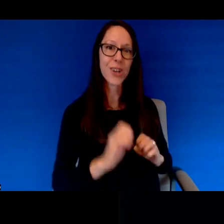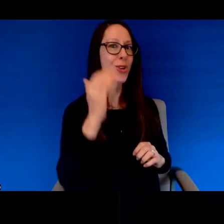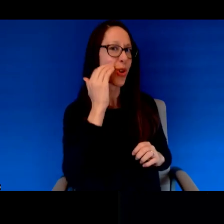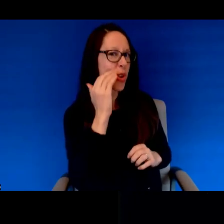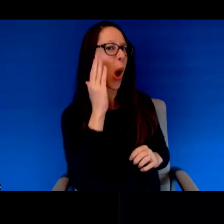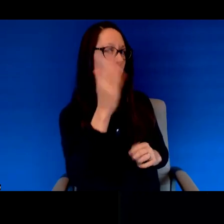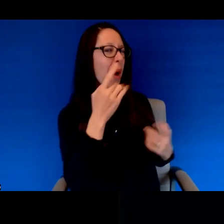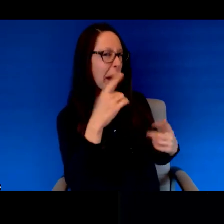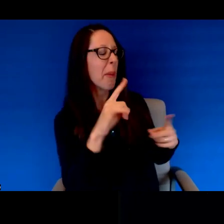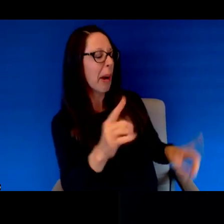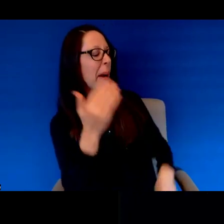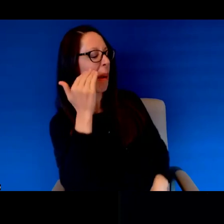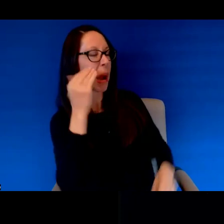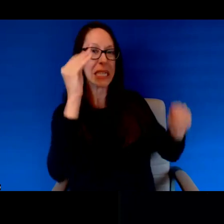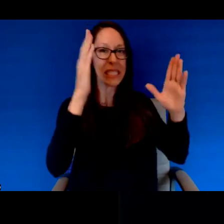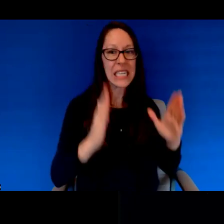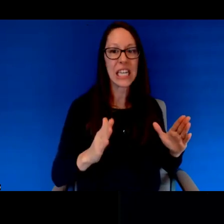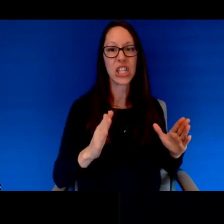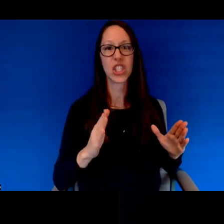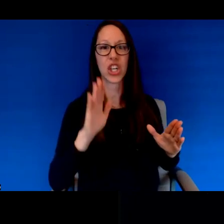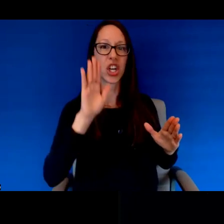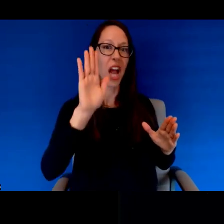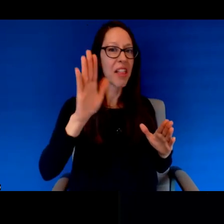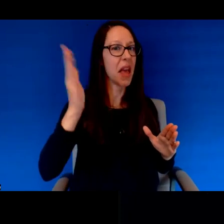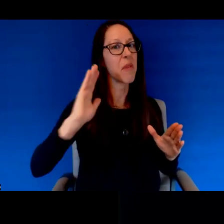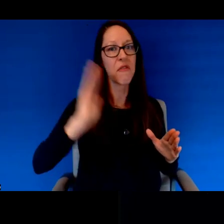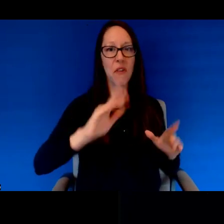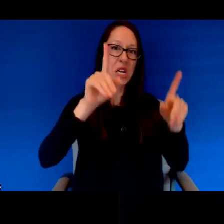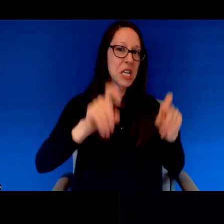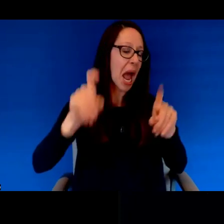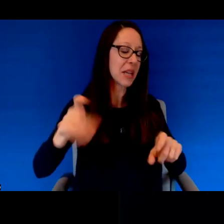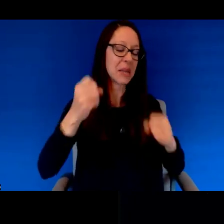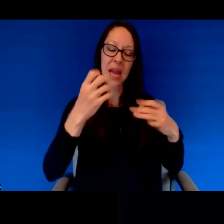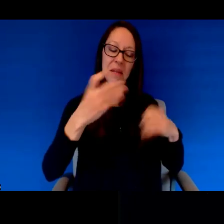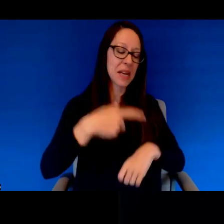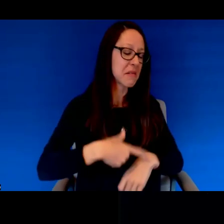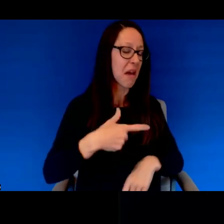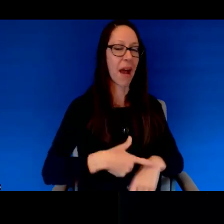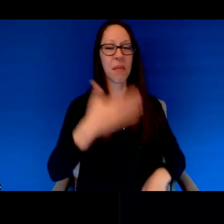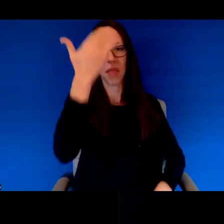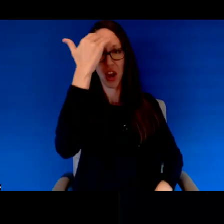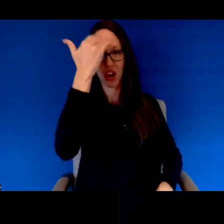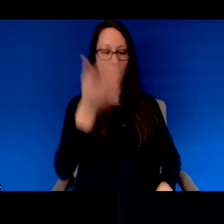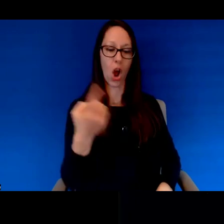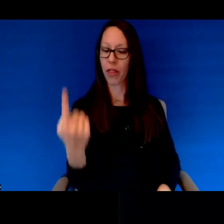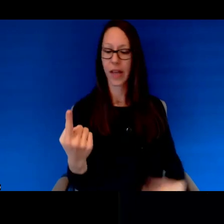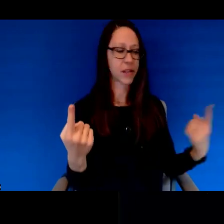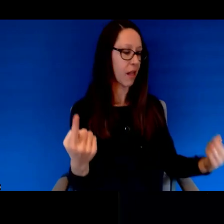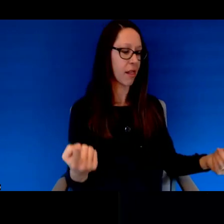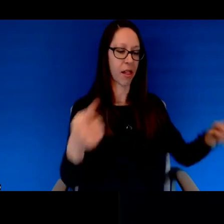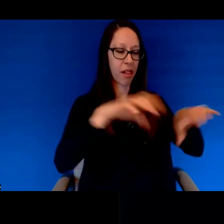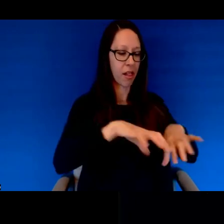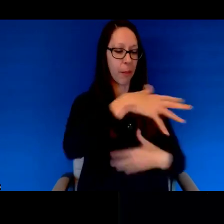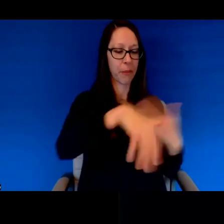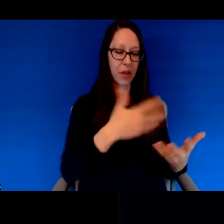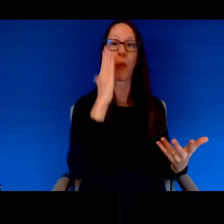work because your teachers and their teachers' teachers tested it over many years and like know that this thing, like when you put these two things together, we kind of know what's going to